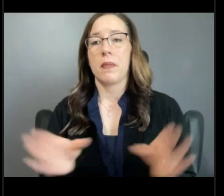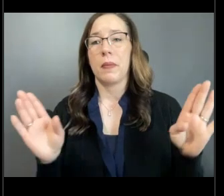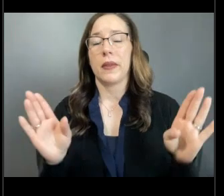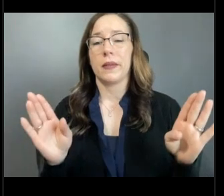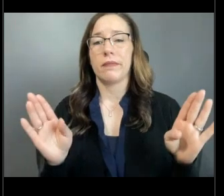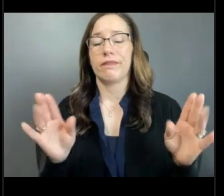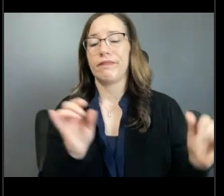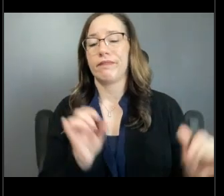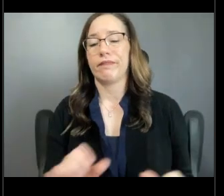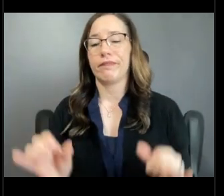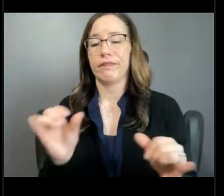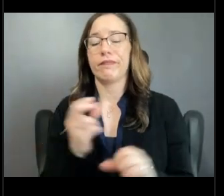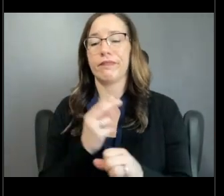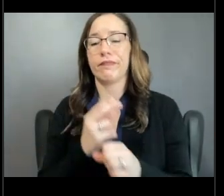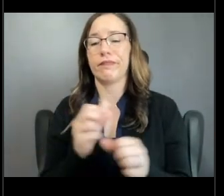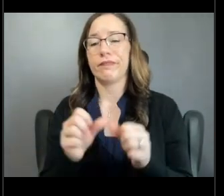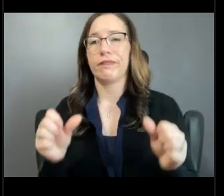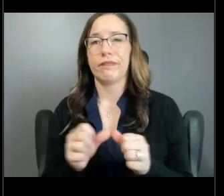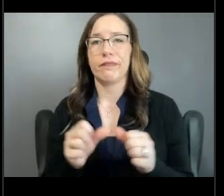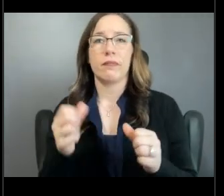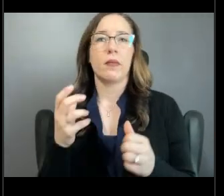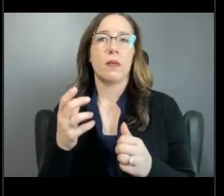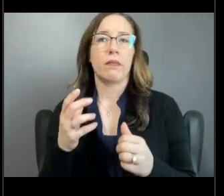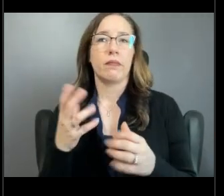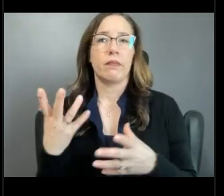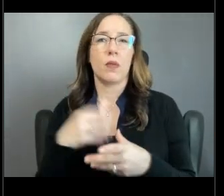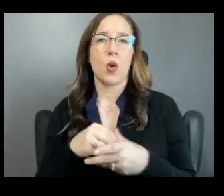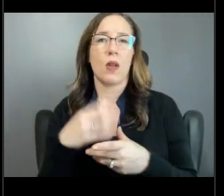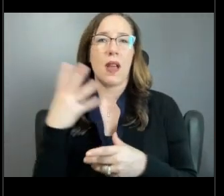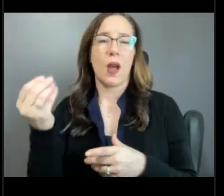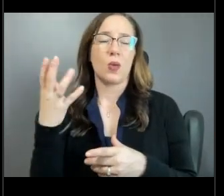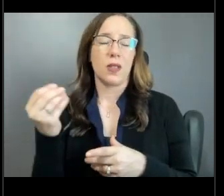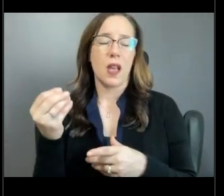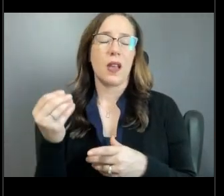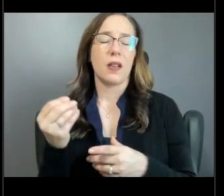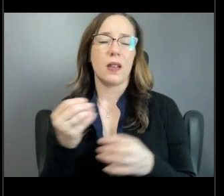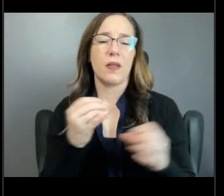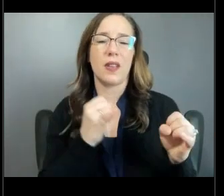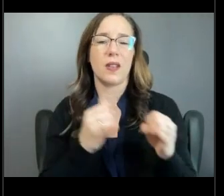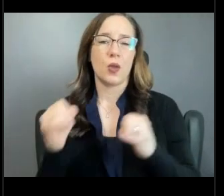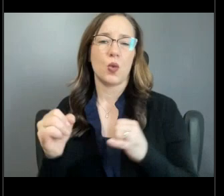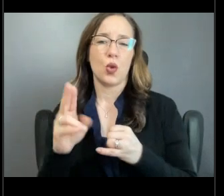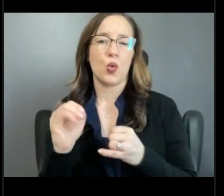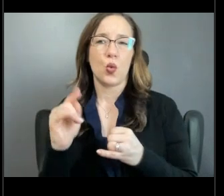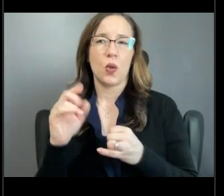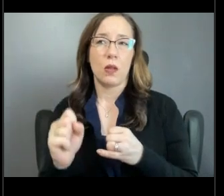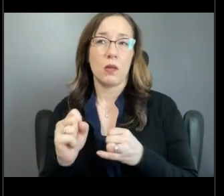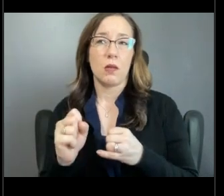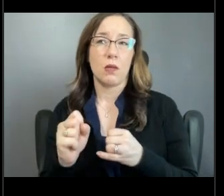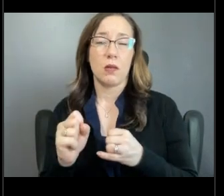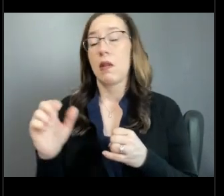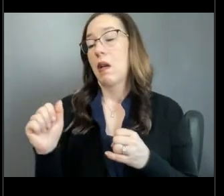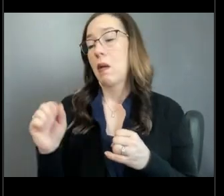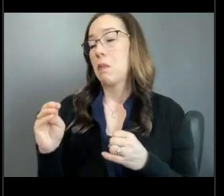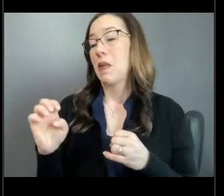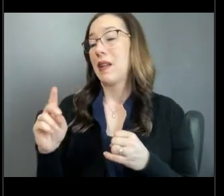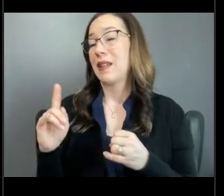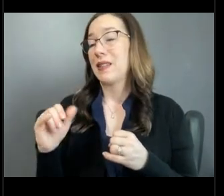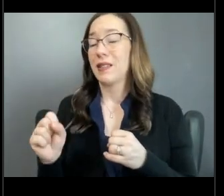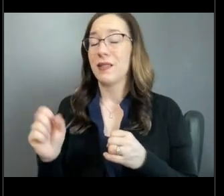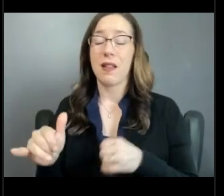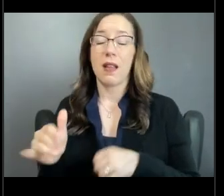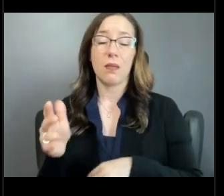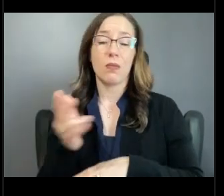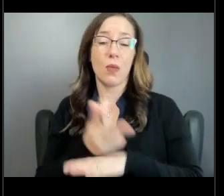all parts of the housing outside individual dwelling units, which includes amenities such as parking